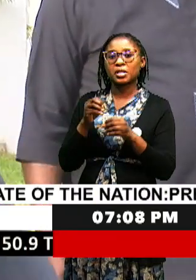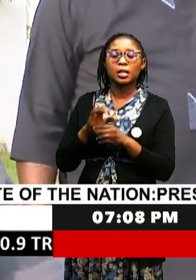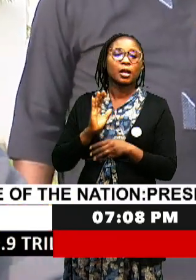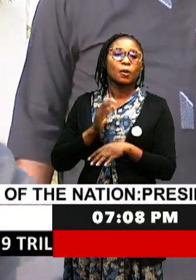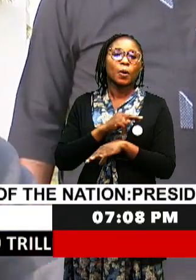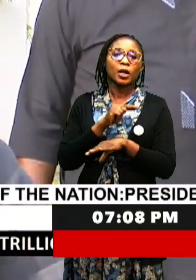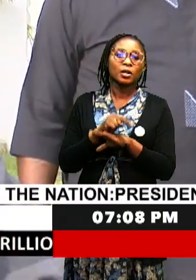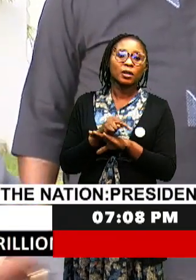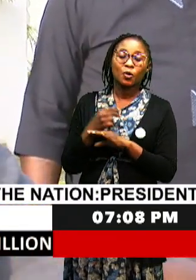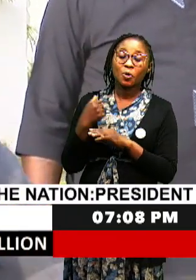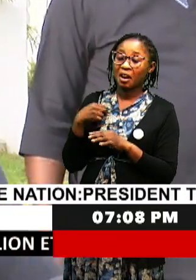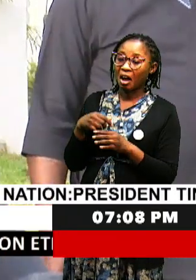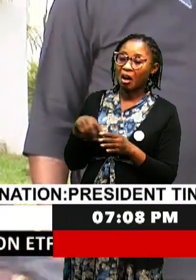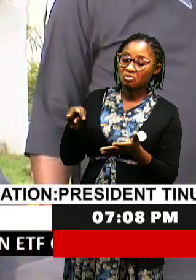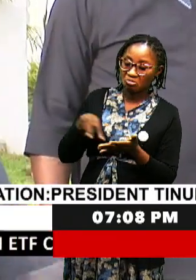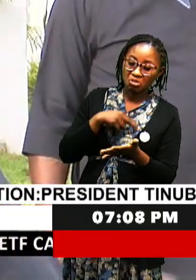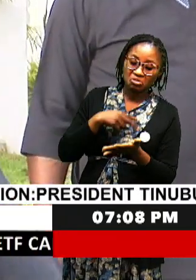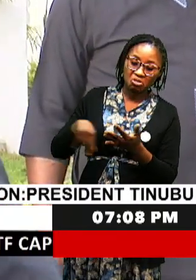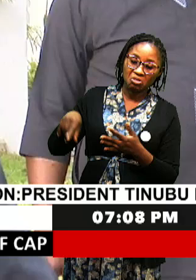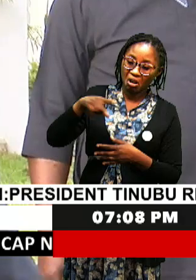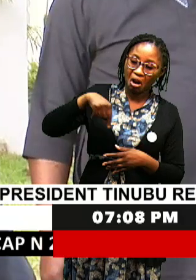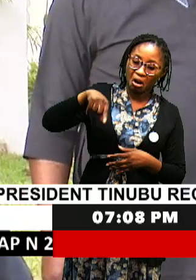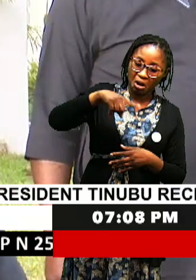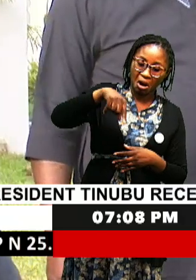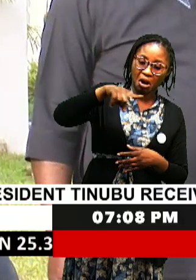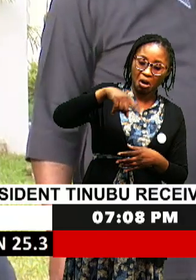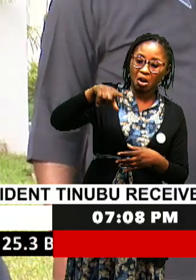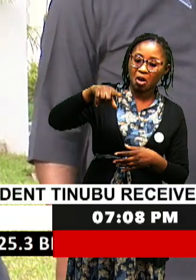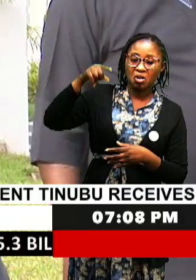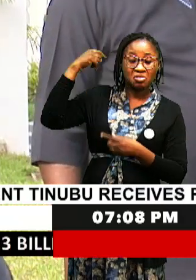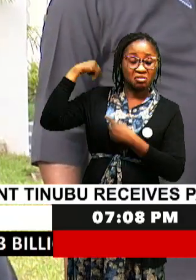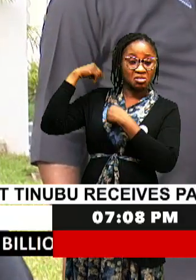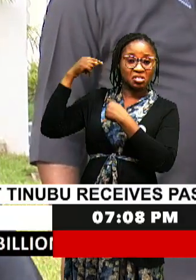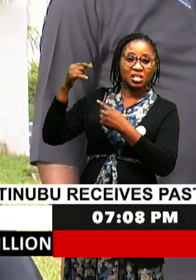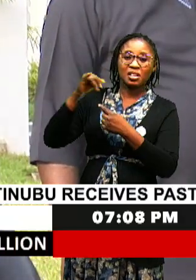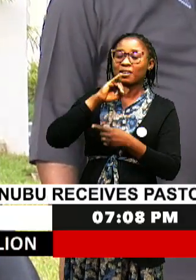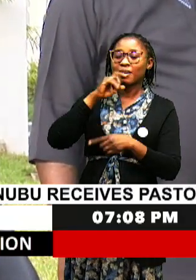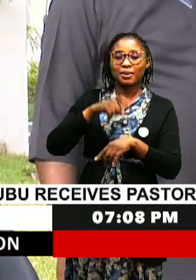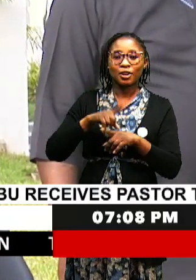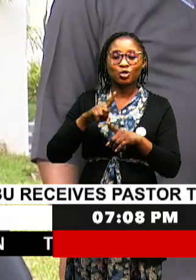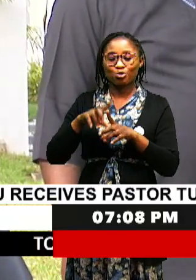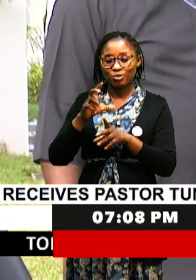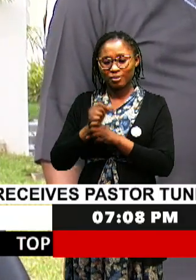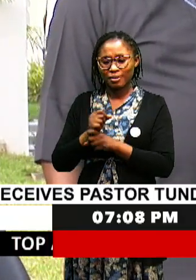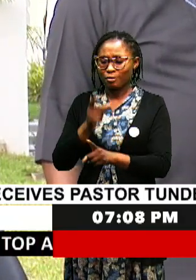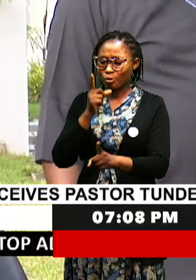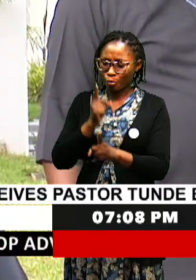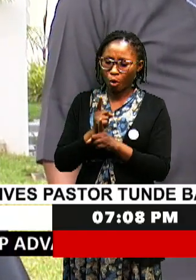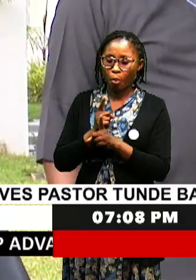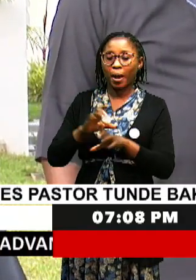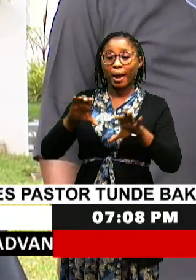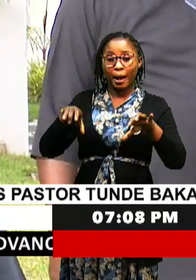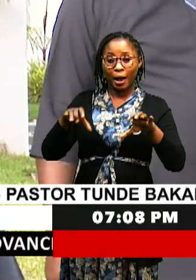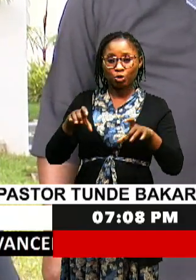have danced around some subjects for too long a time. It's time to take concrete action to